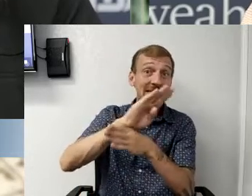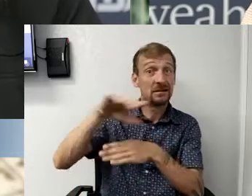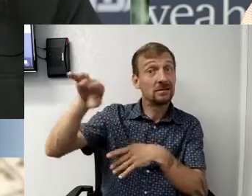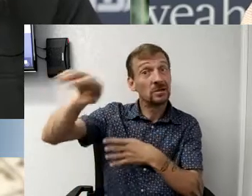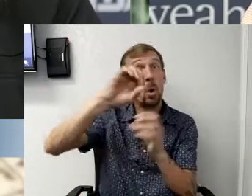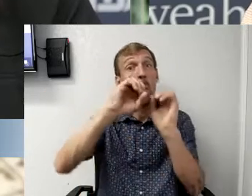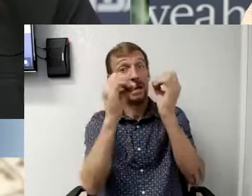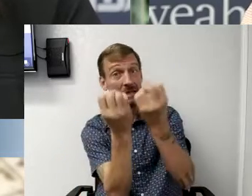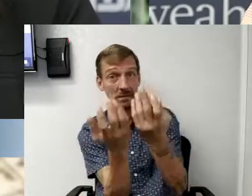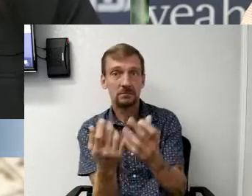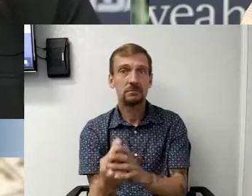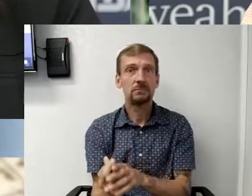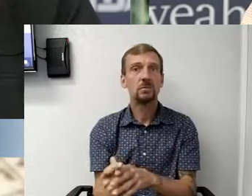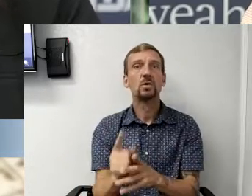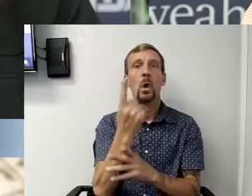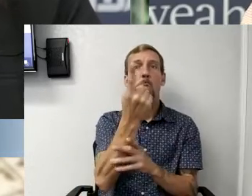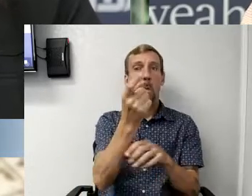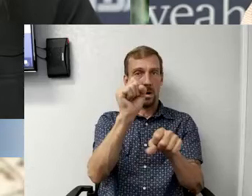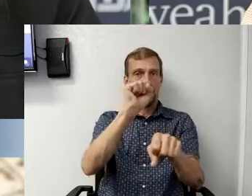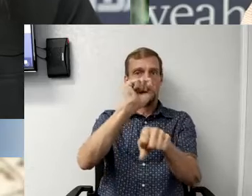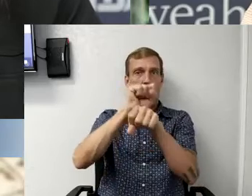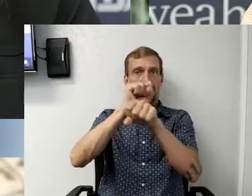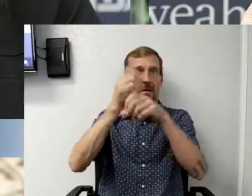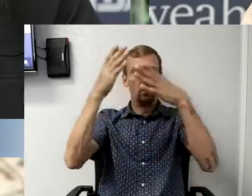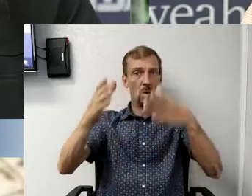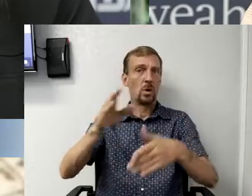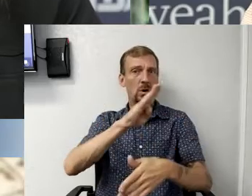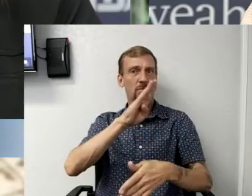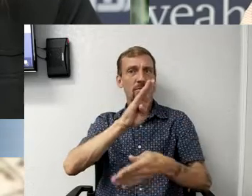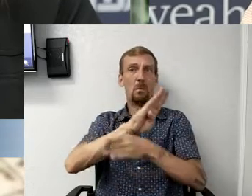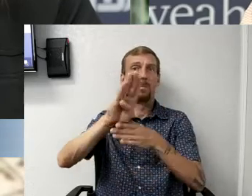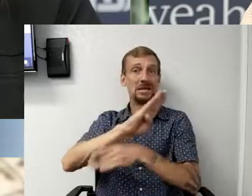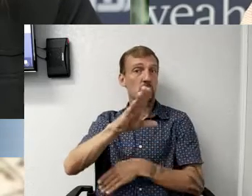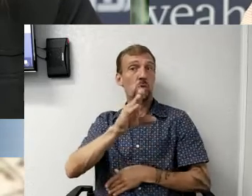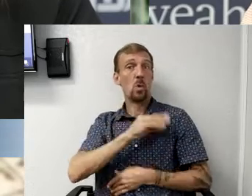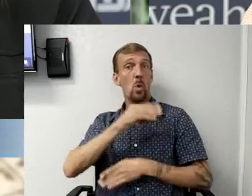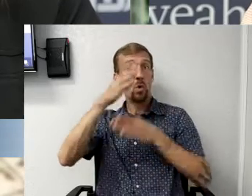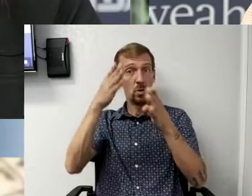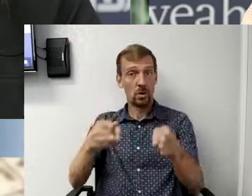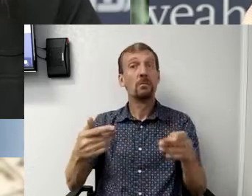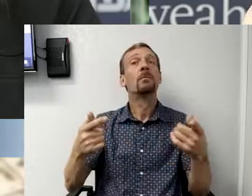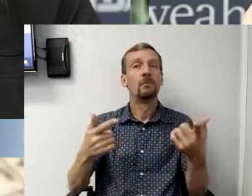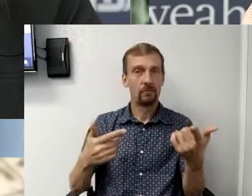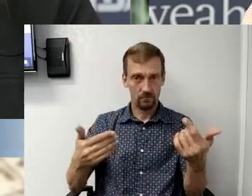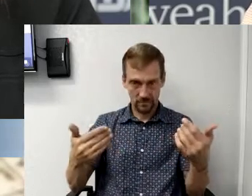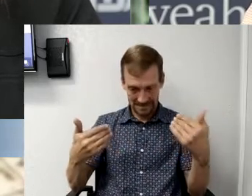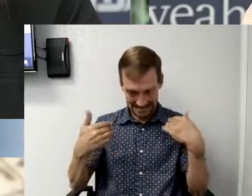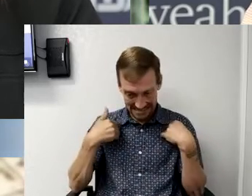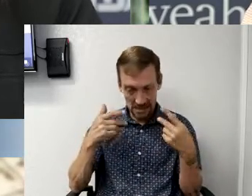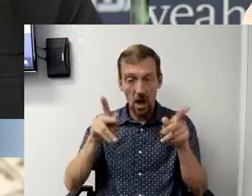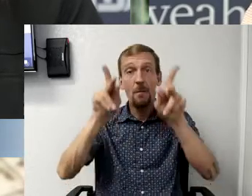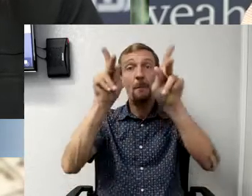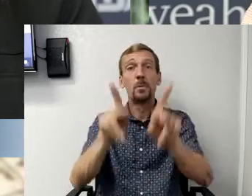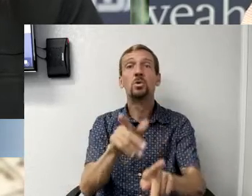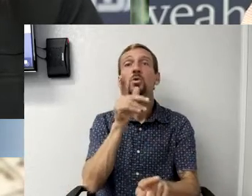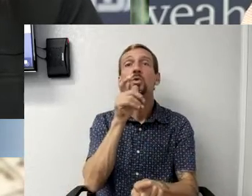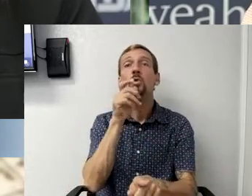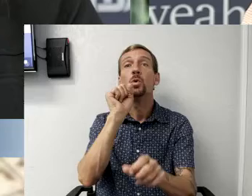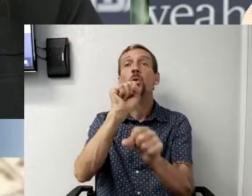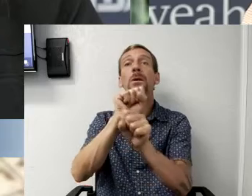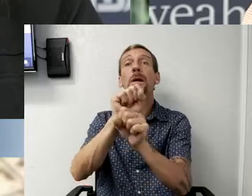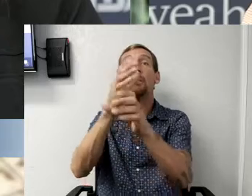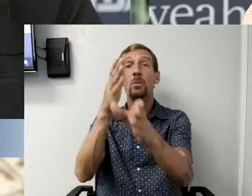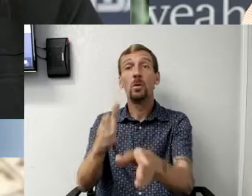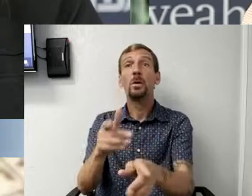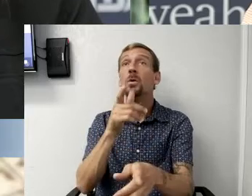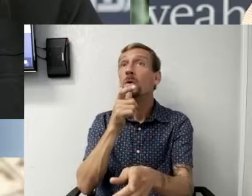an employer called me the other day, and they had a patient, or they had a person, an employee, that